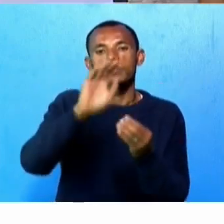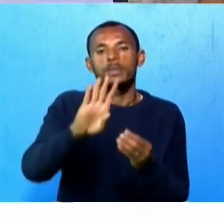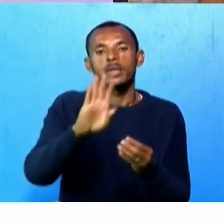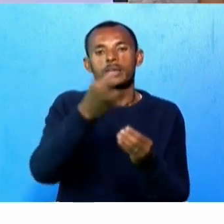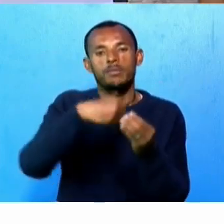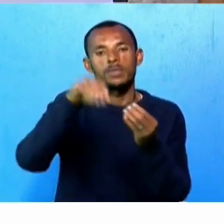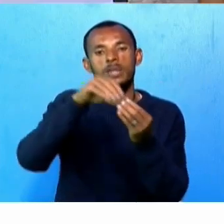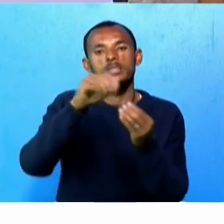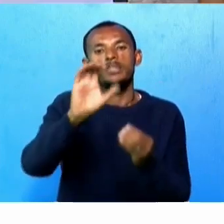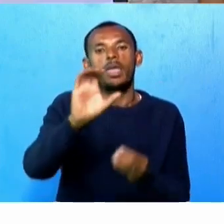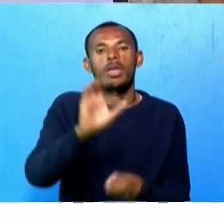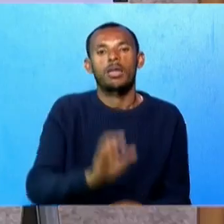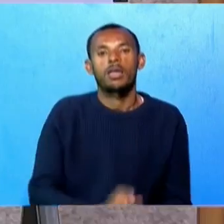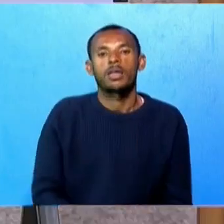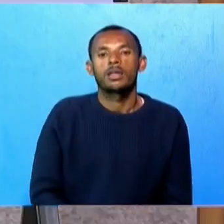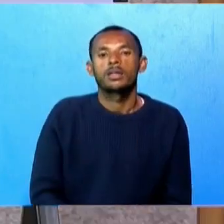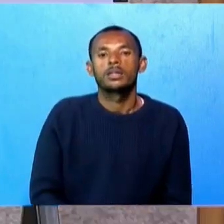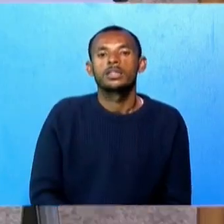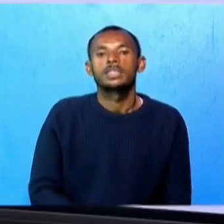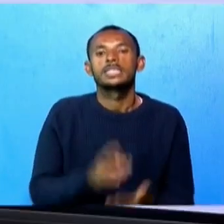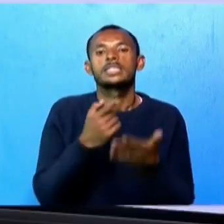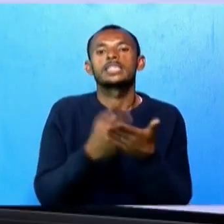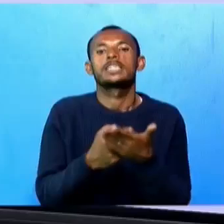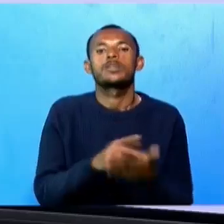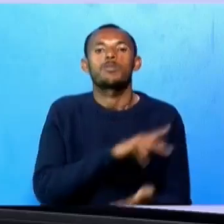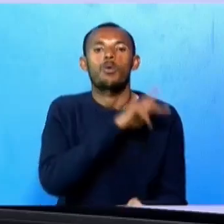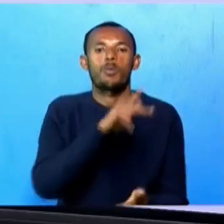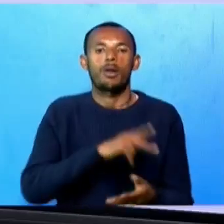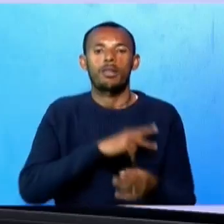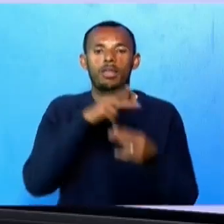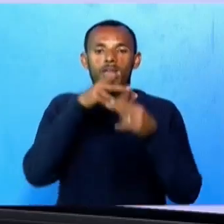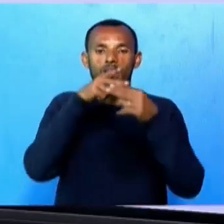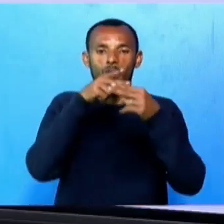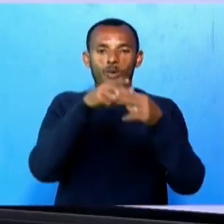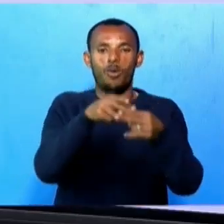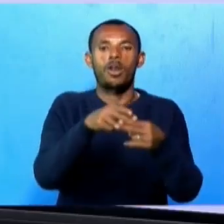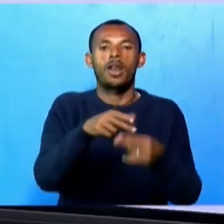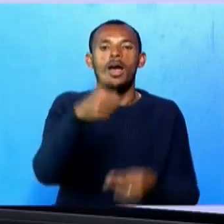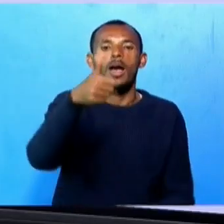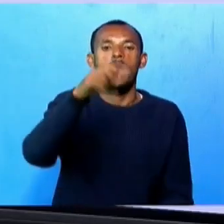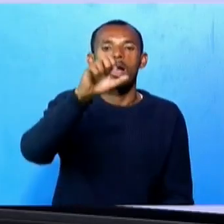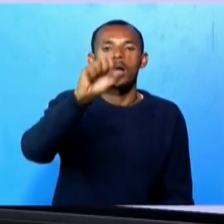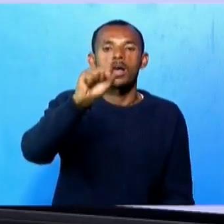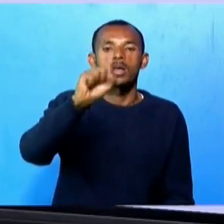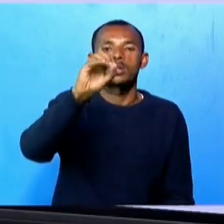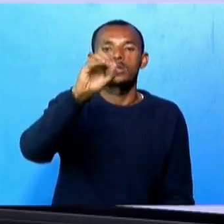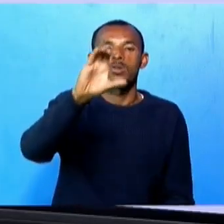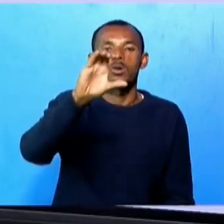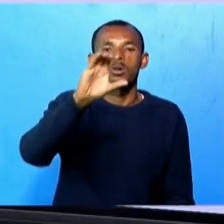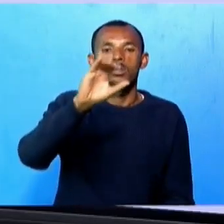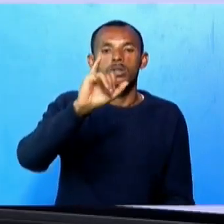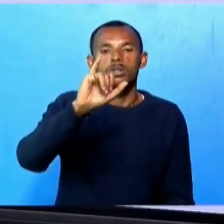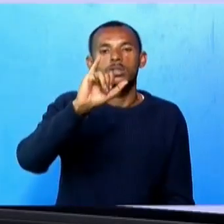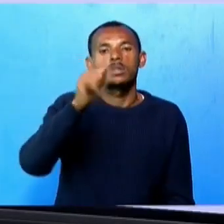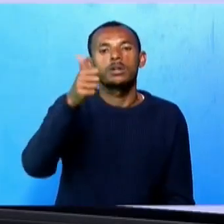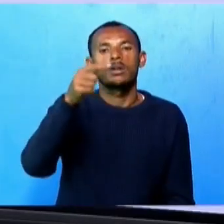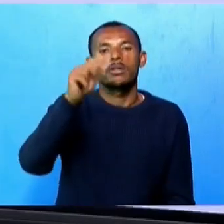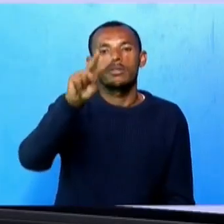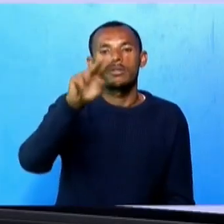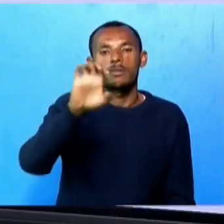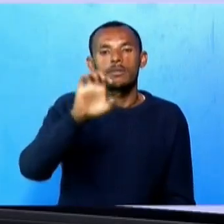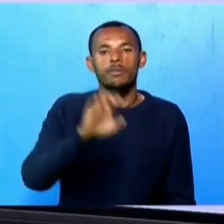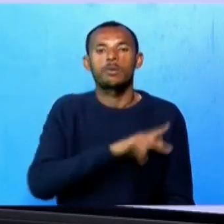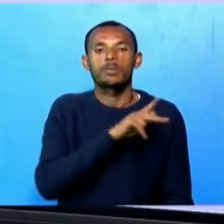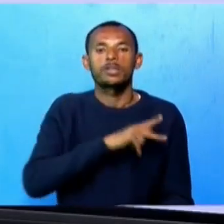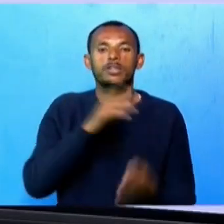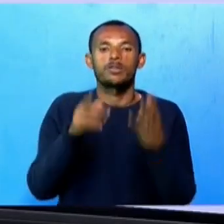C. Such property is called associative property. And the fourth property that we